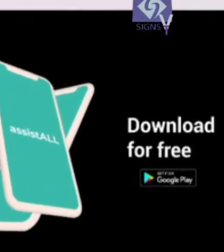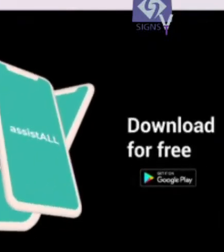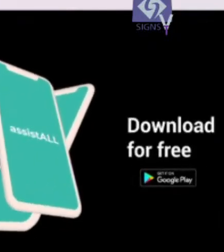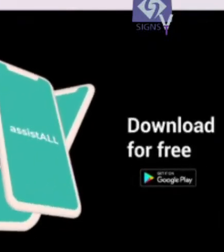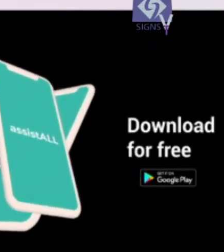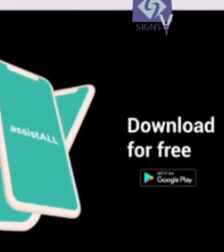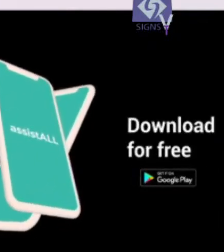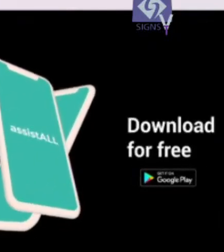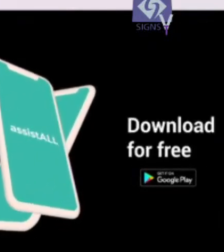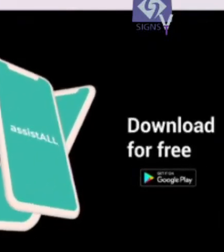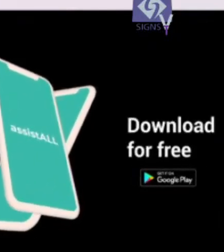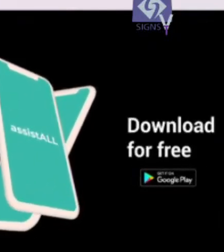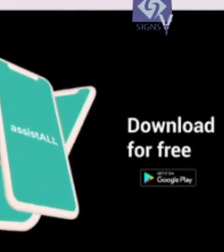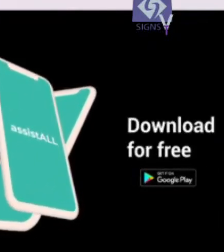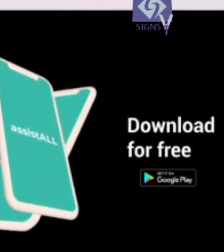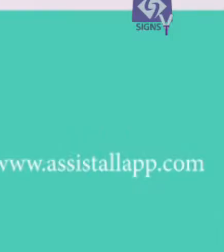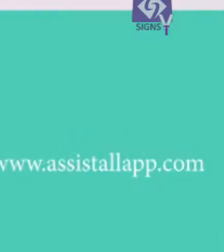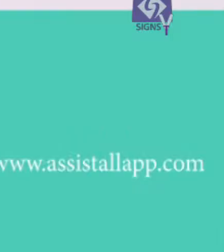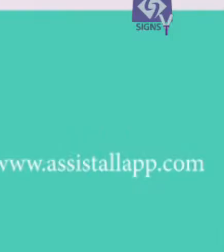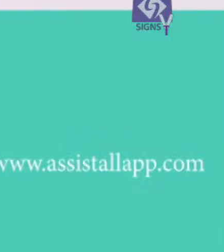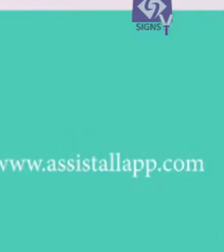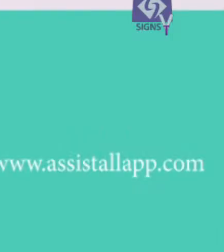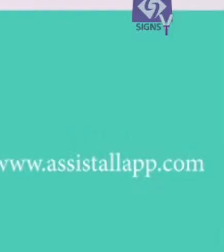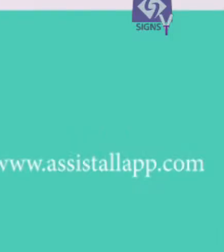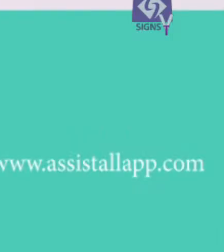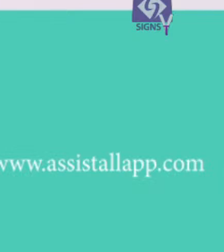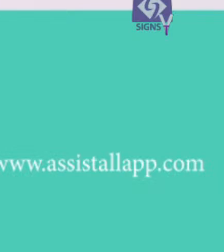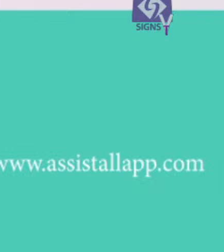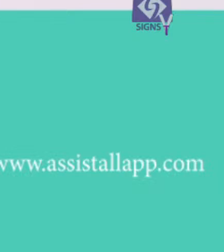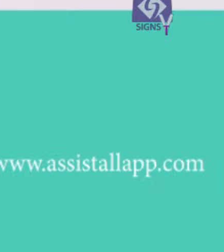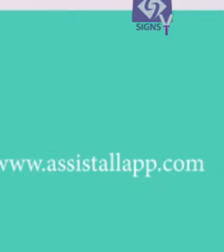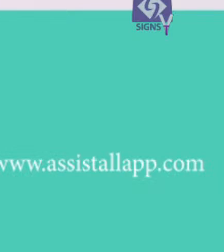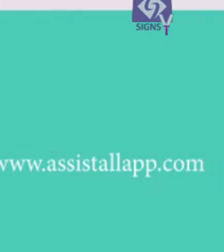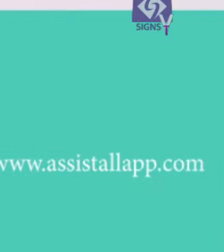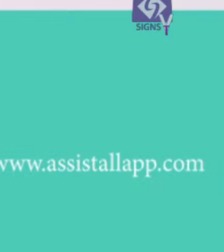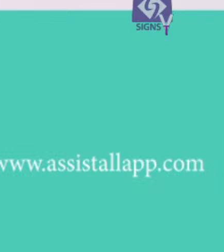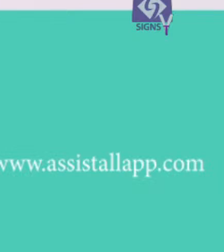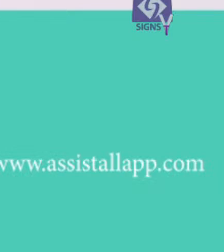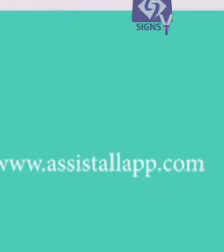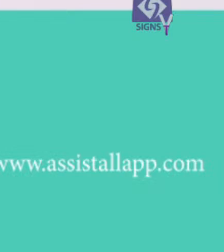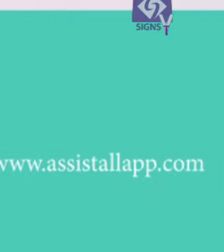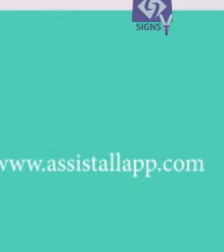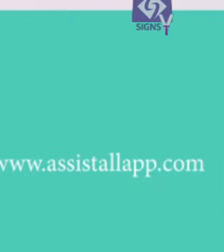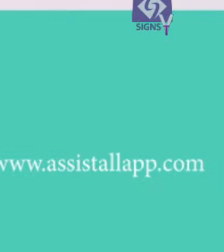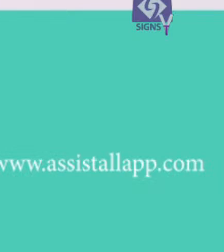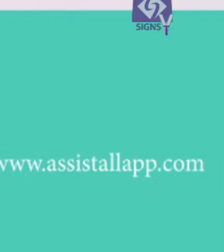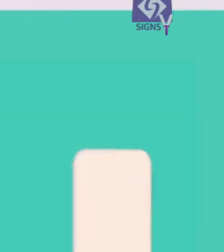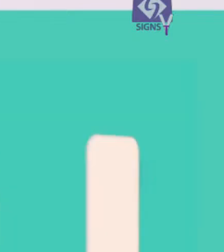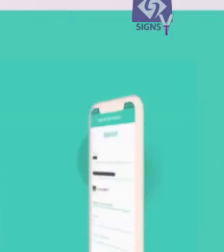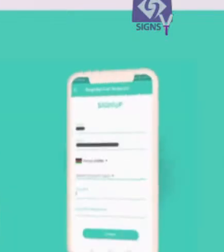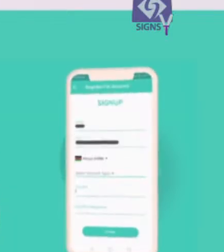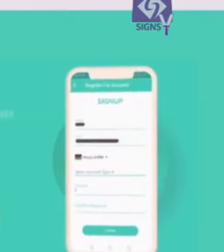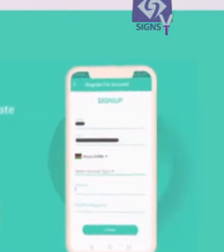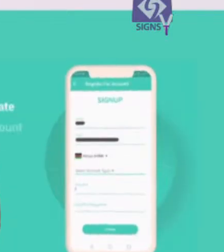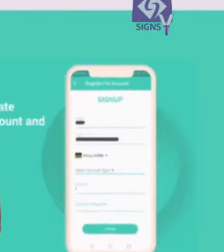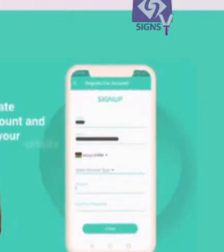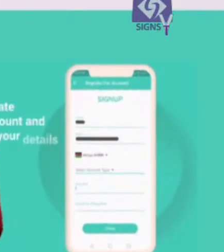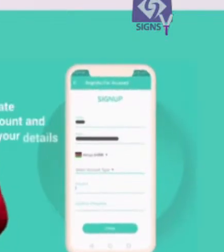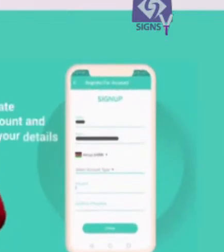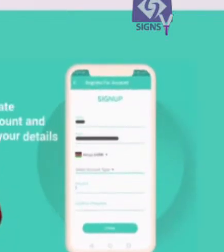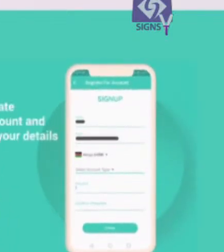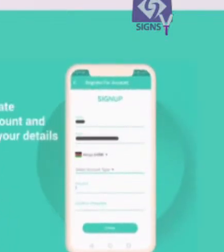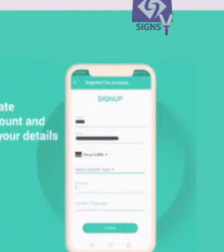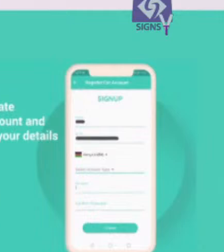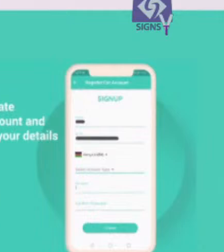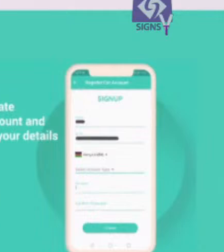mobile application to provide communication between the hearing impaired and different service providers.